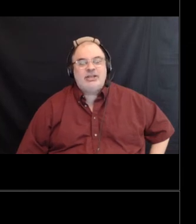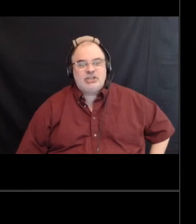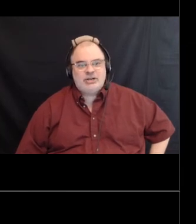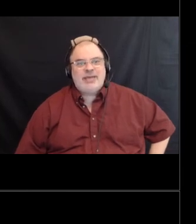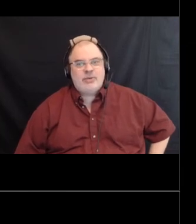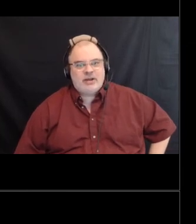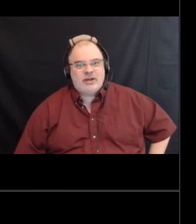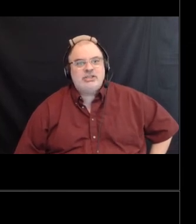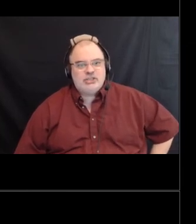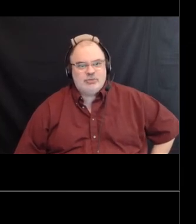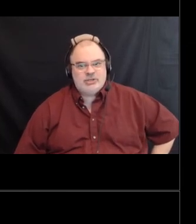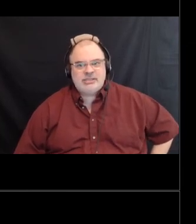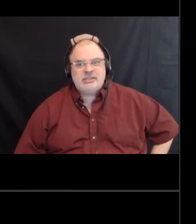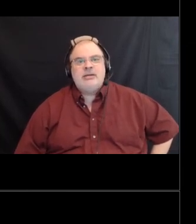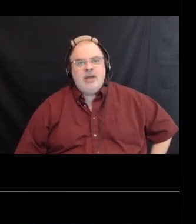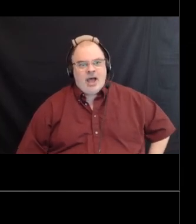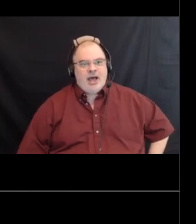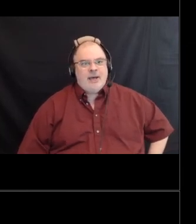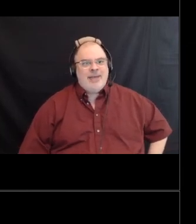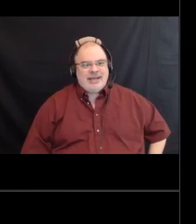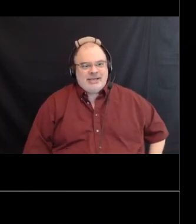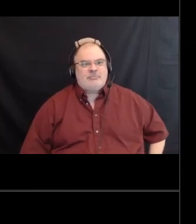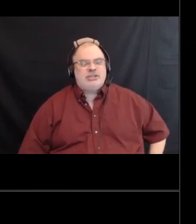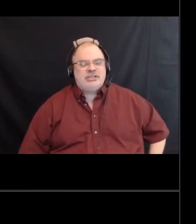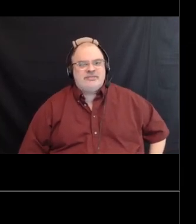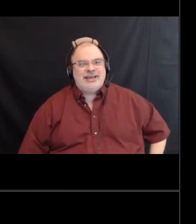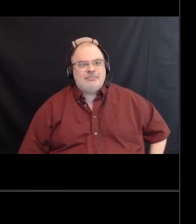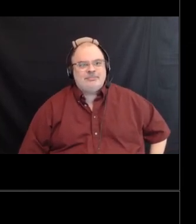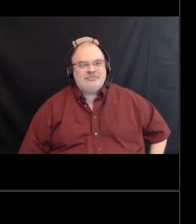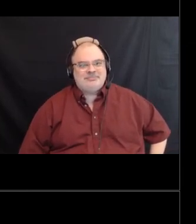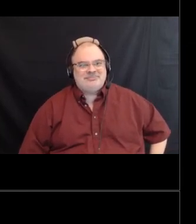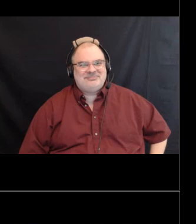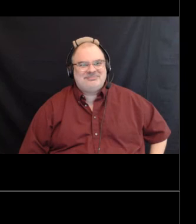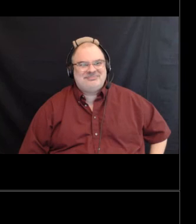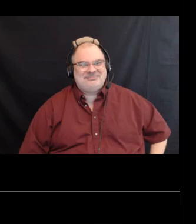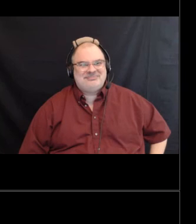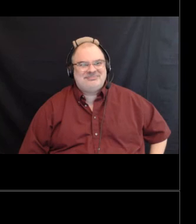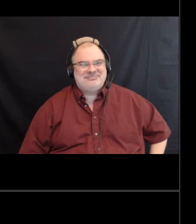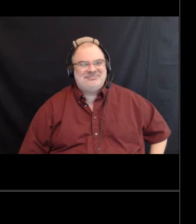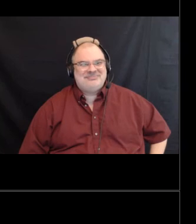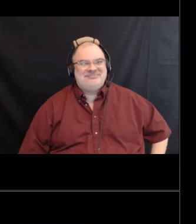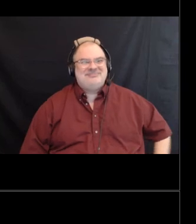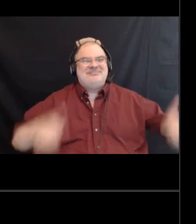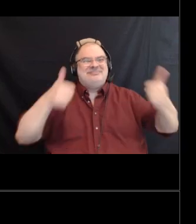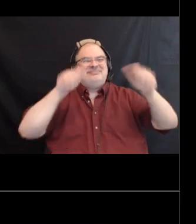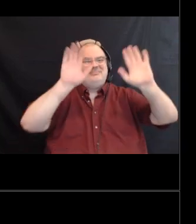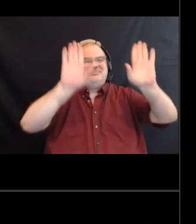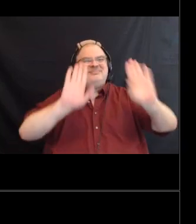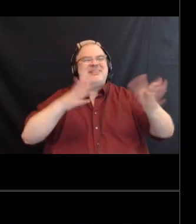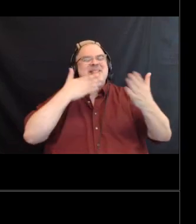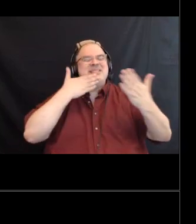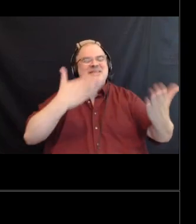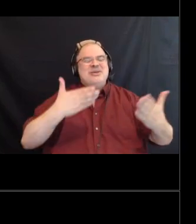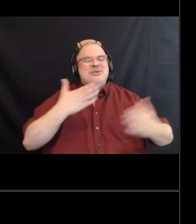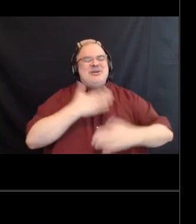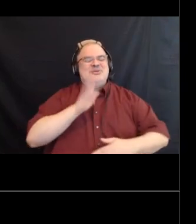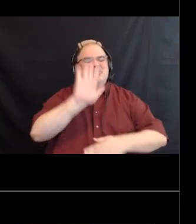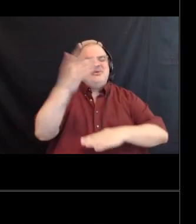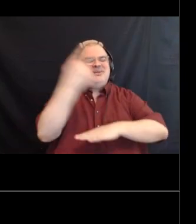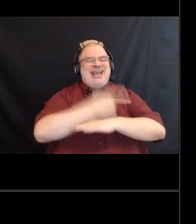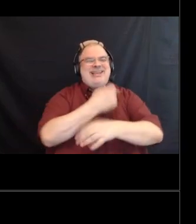and we can share that with our consumers as options for them. Wonderful. Thank you, and you all stay well.